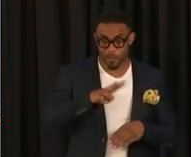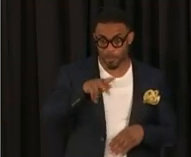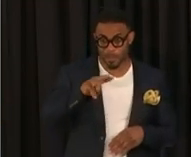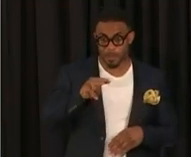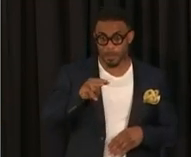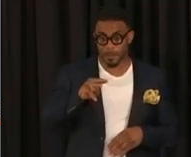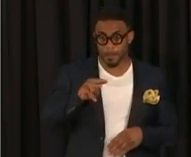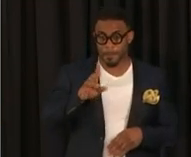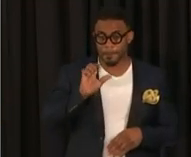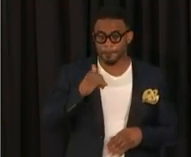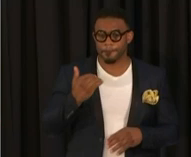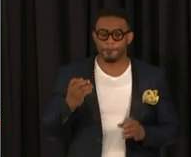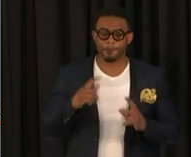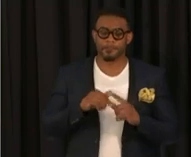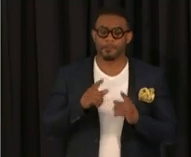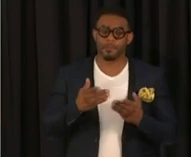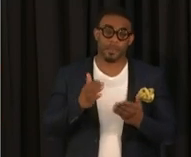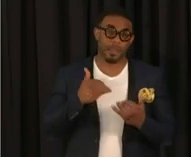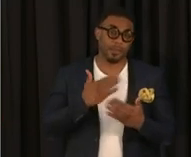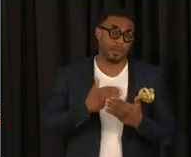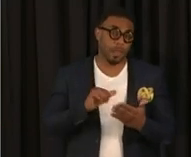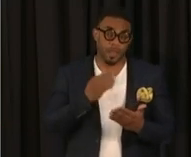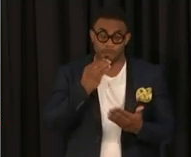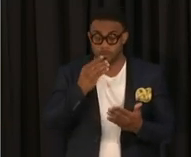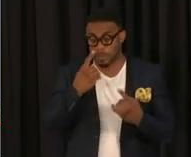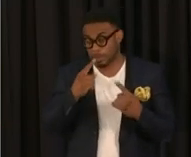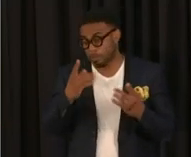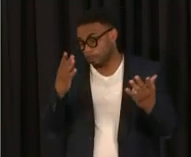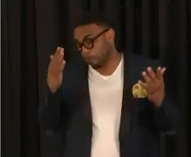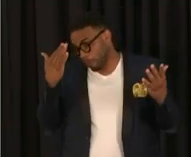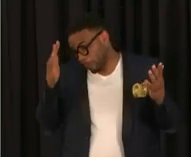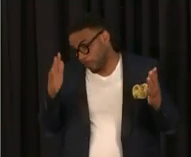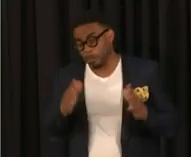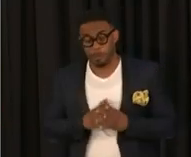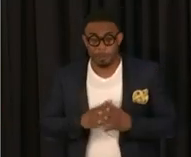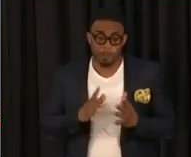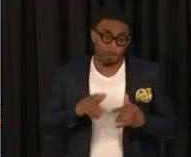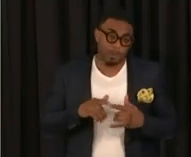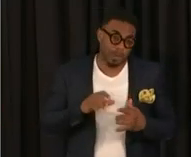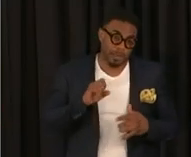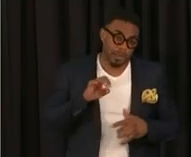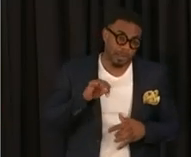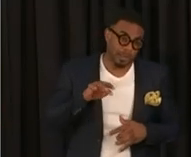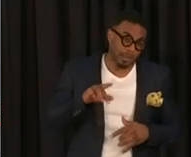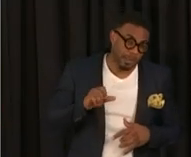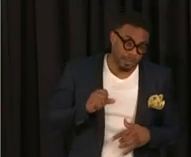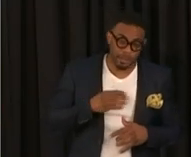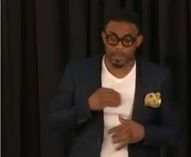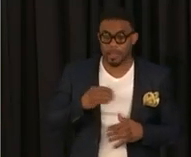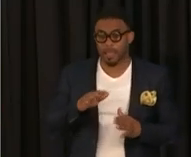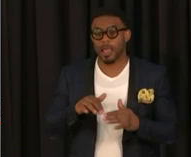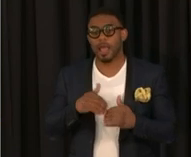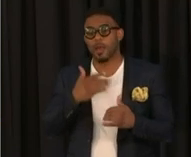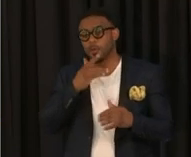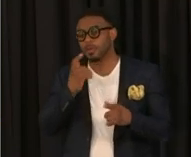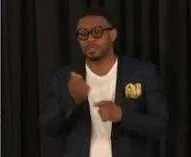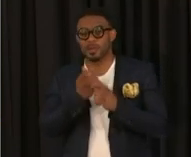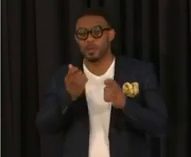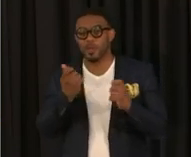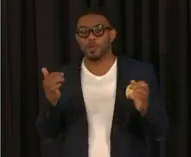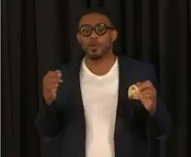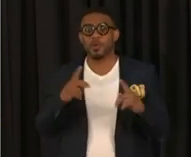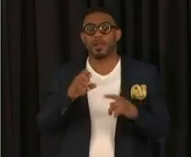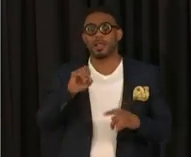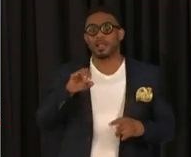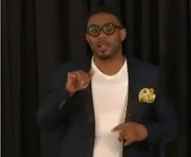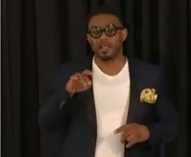at 4 p.m. Where we'll be back with you. Maybe we'll have some other food announcements about cicadas and just how we're going to celebrate